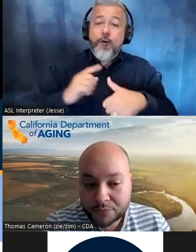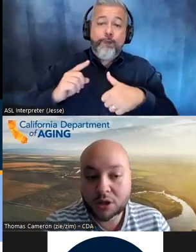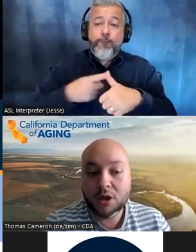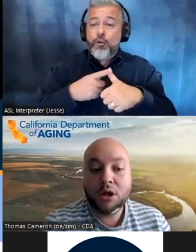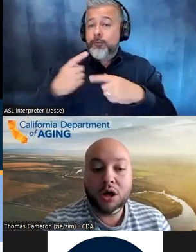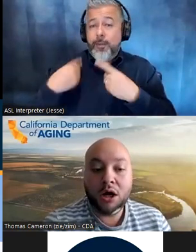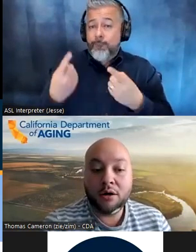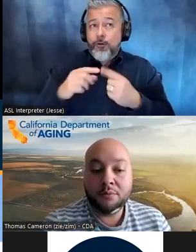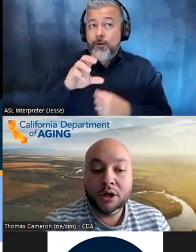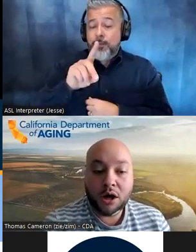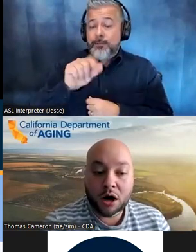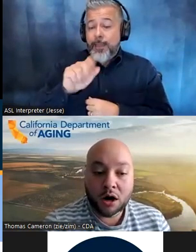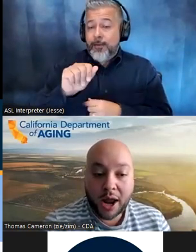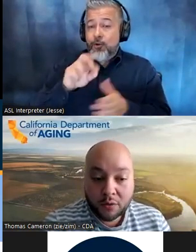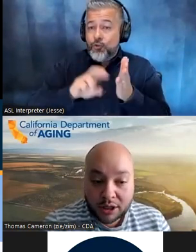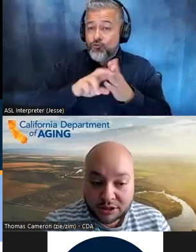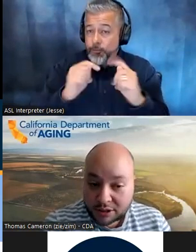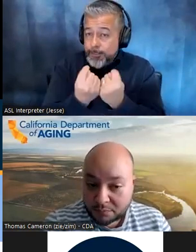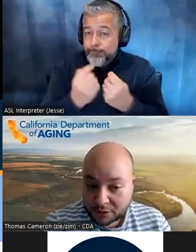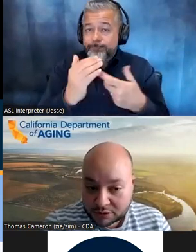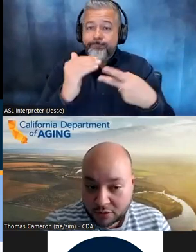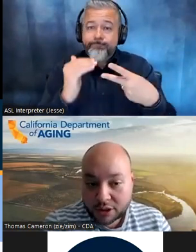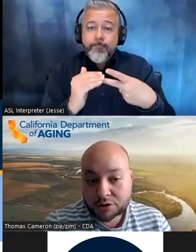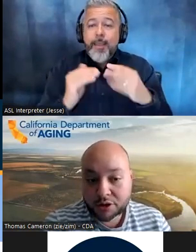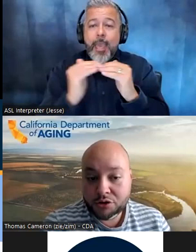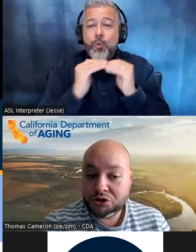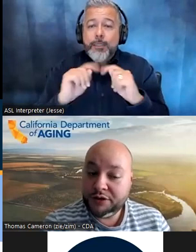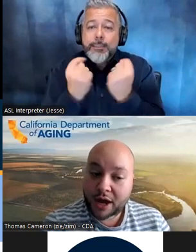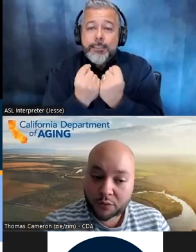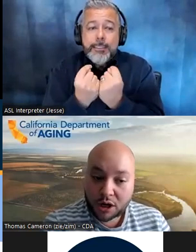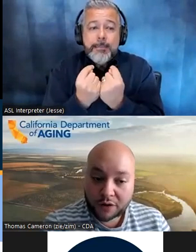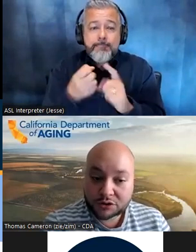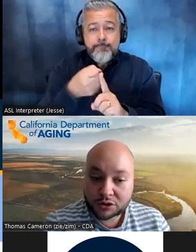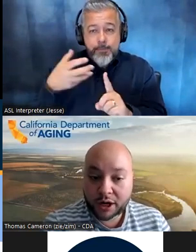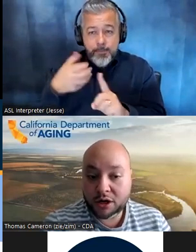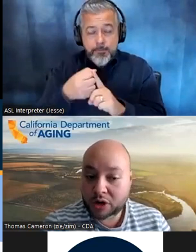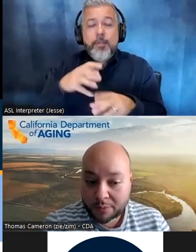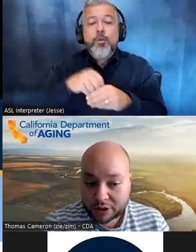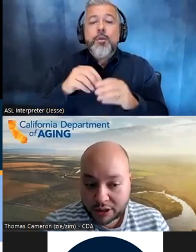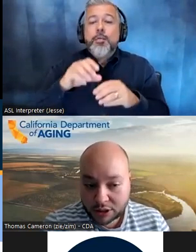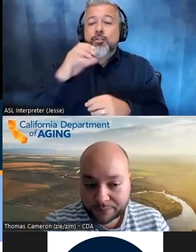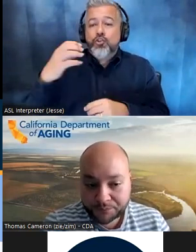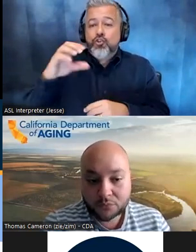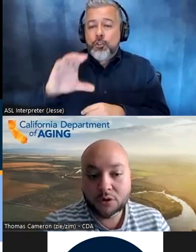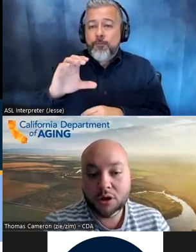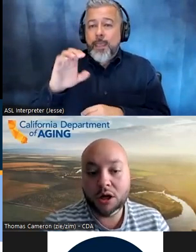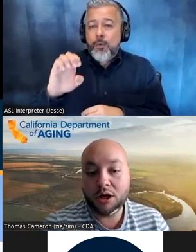team, our equity team build out, including a new chief equity officer and a tribal